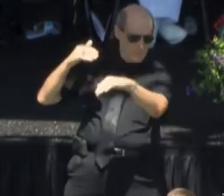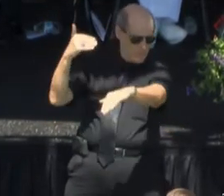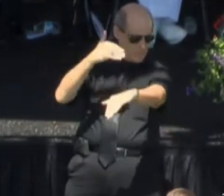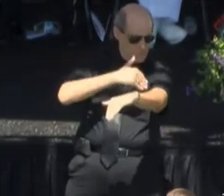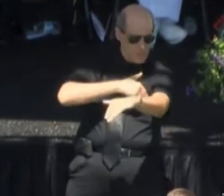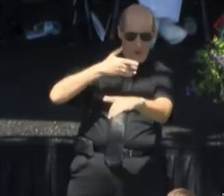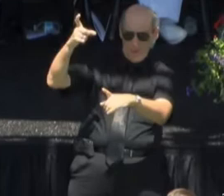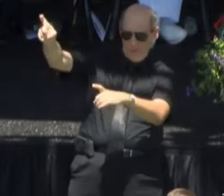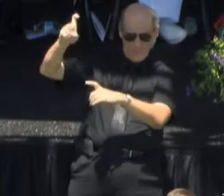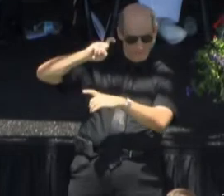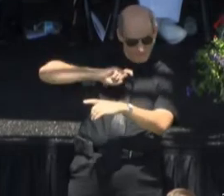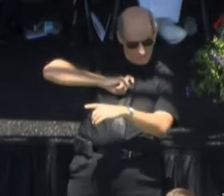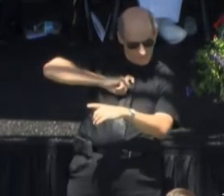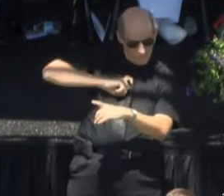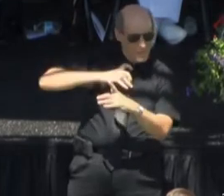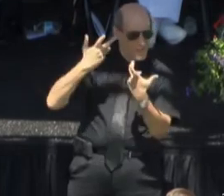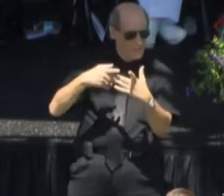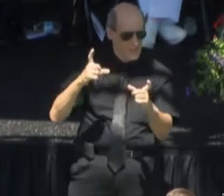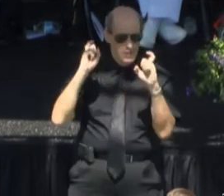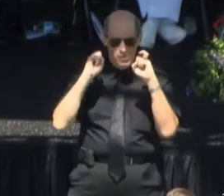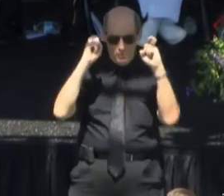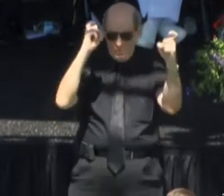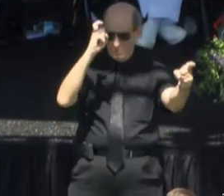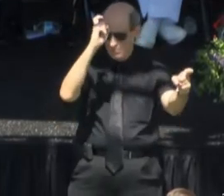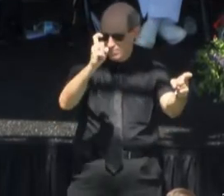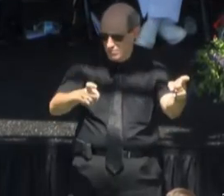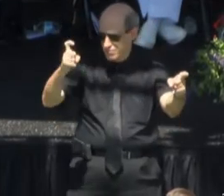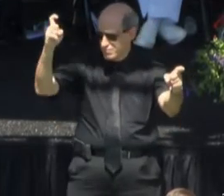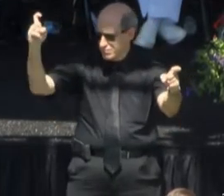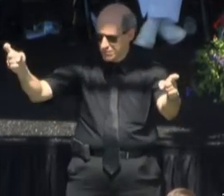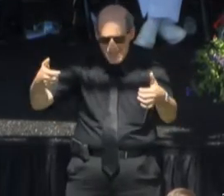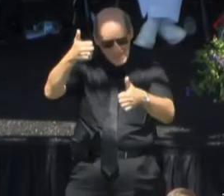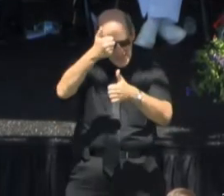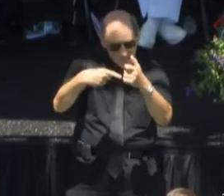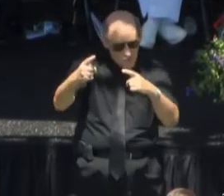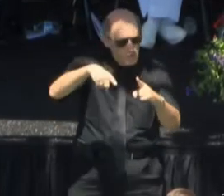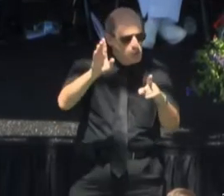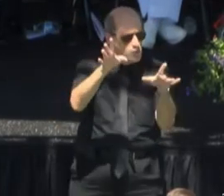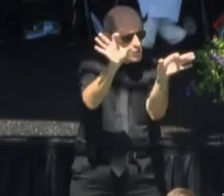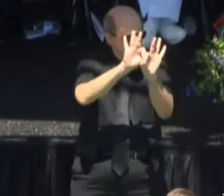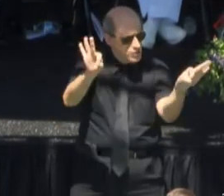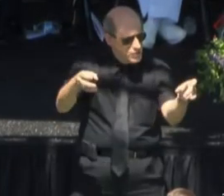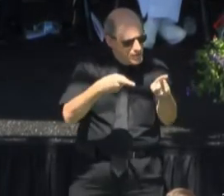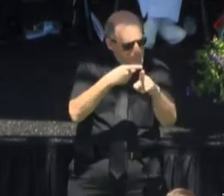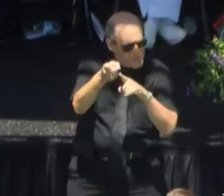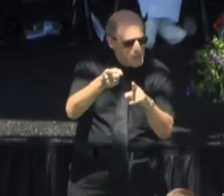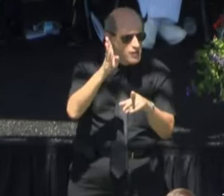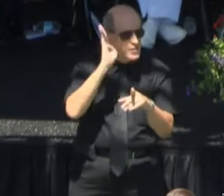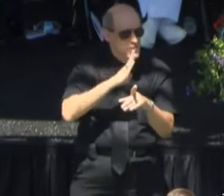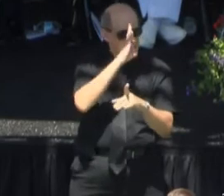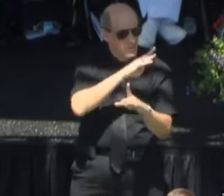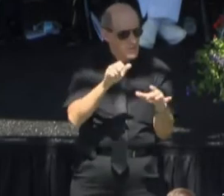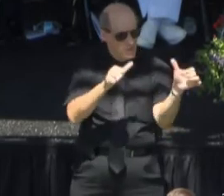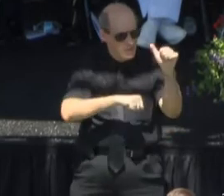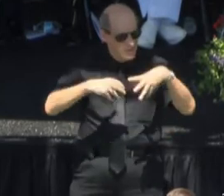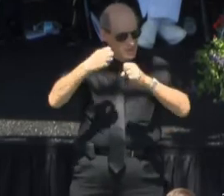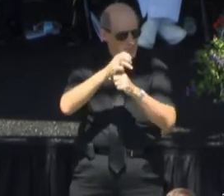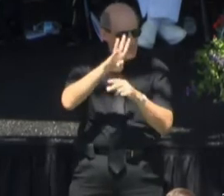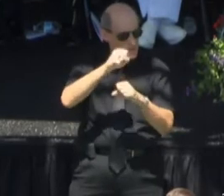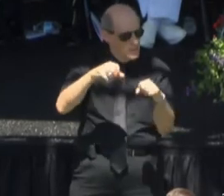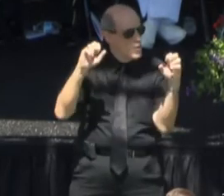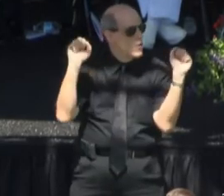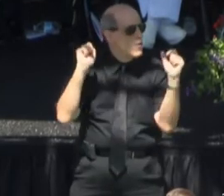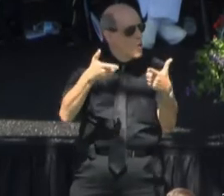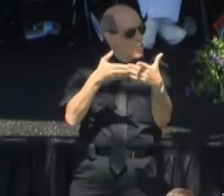United States, I hereby confer upon each of you the degree of Bachelor of Science with all the rights, honors,